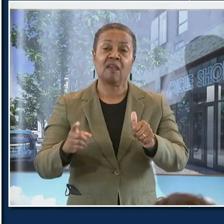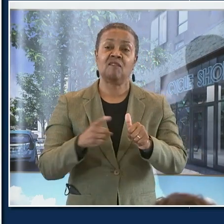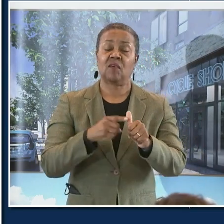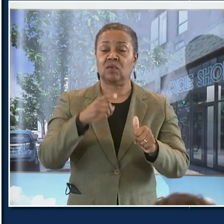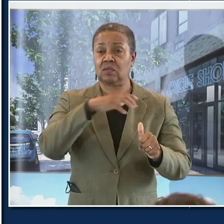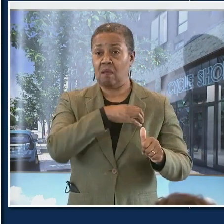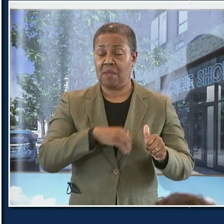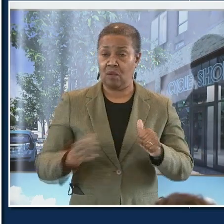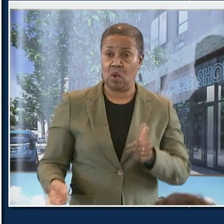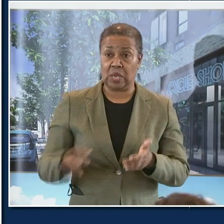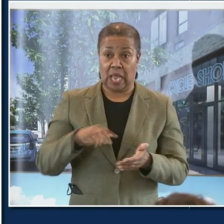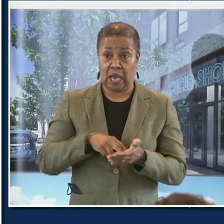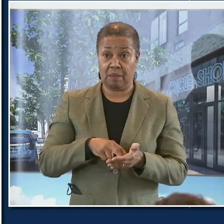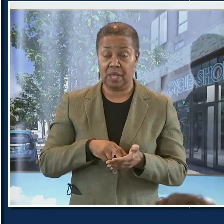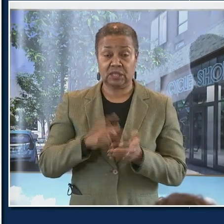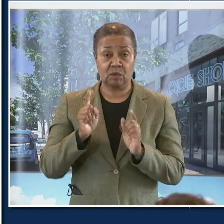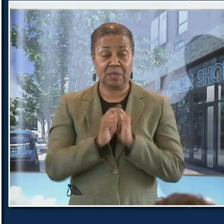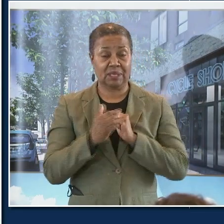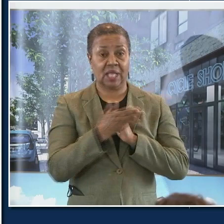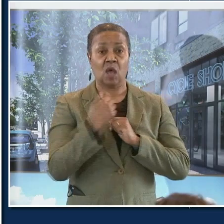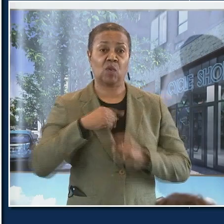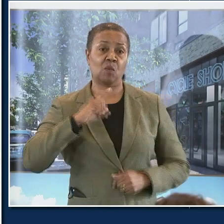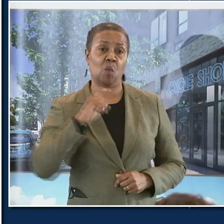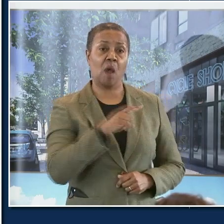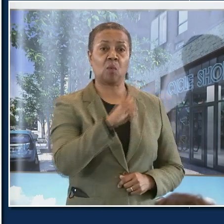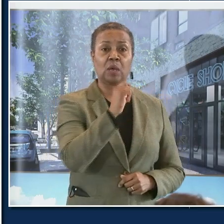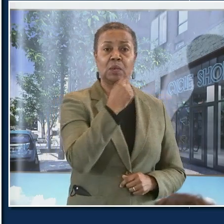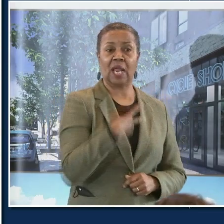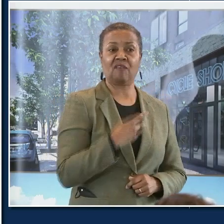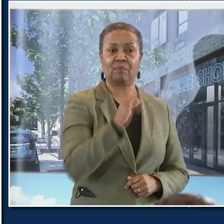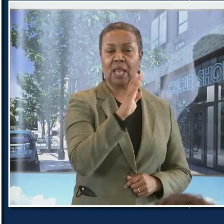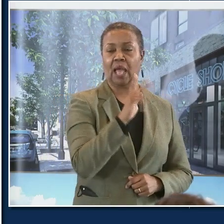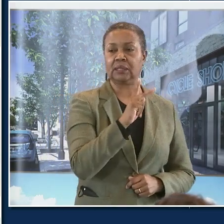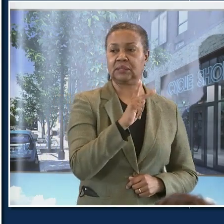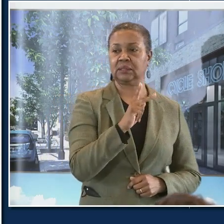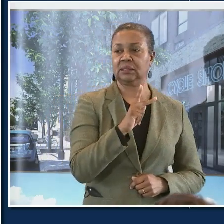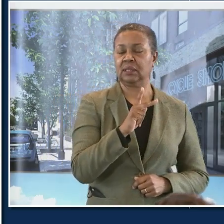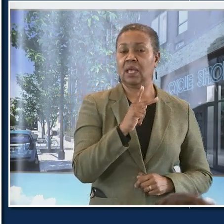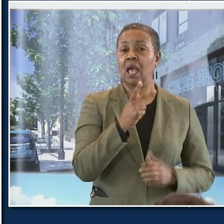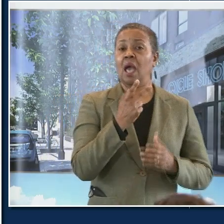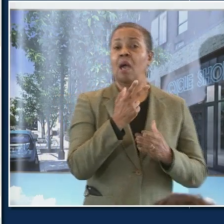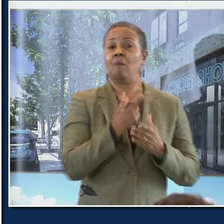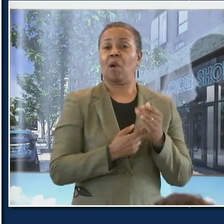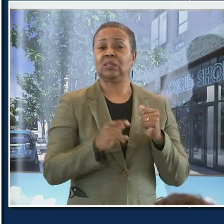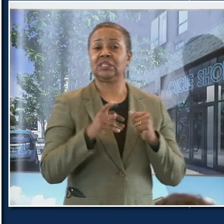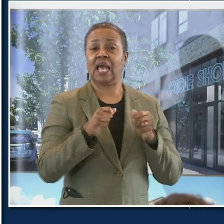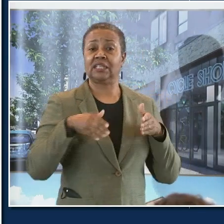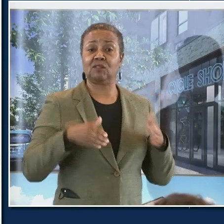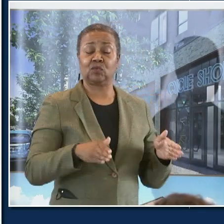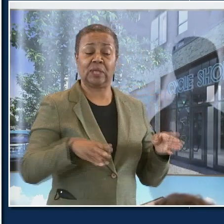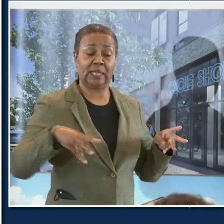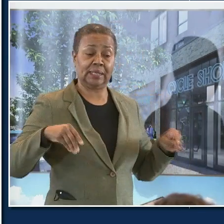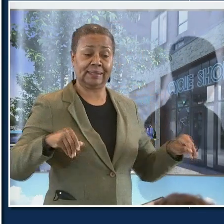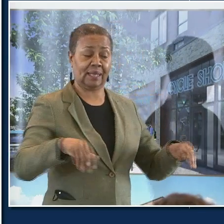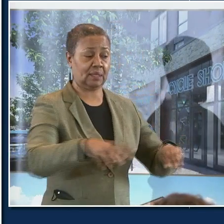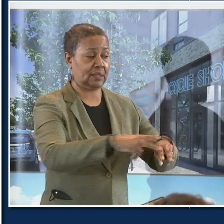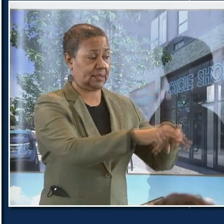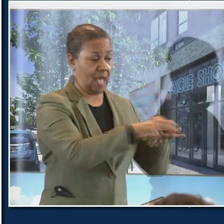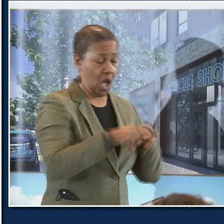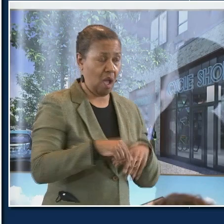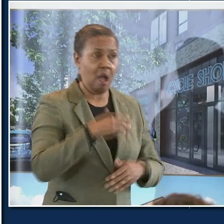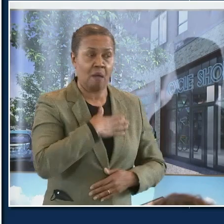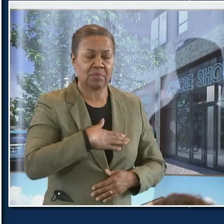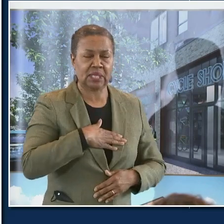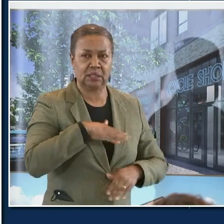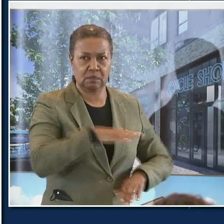up and she's going to meet us over there. We're going to walk a block and a half. We've salted both sides of the street, but still please